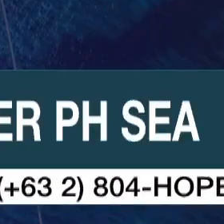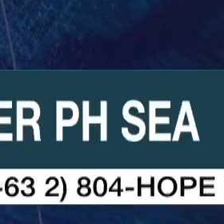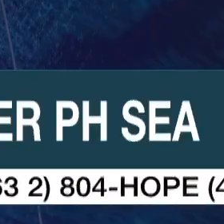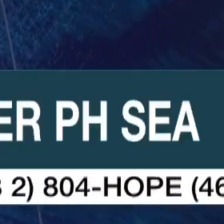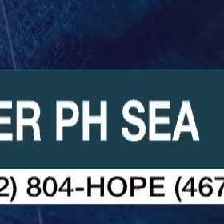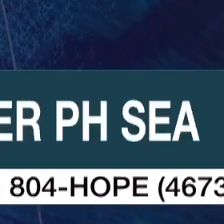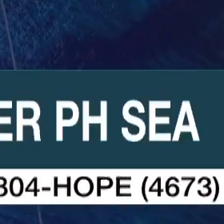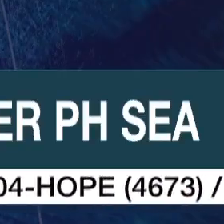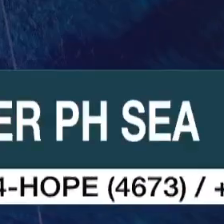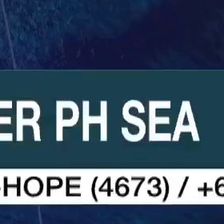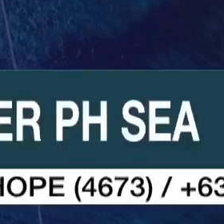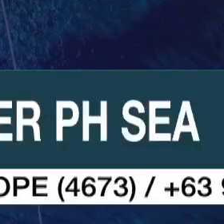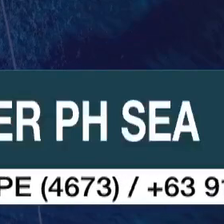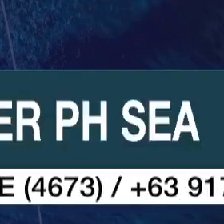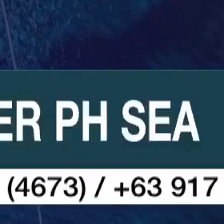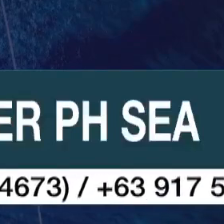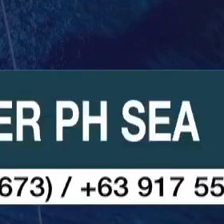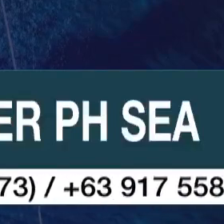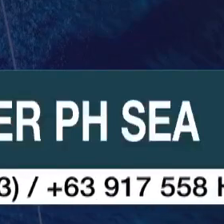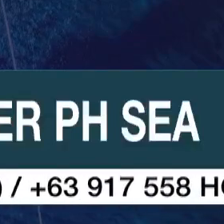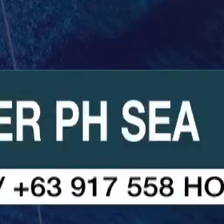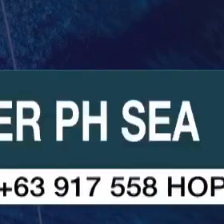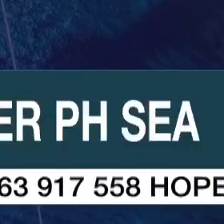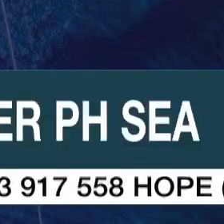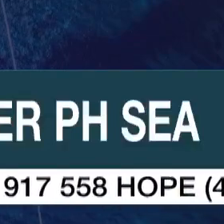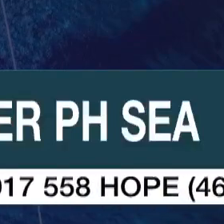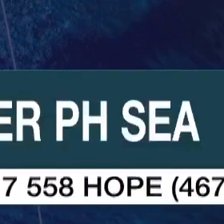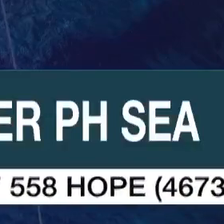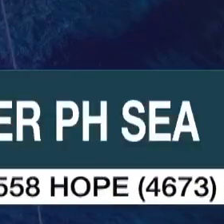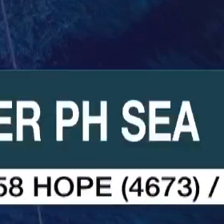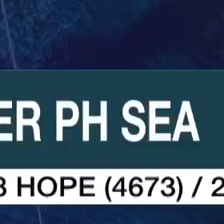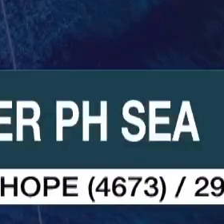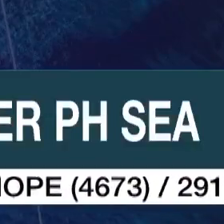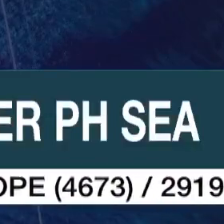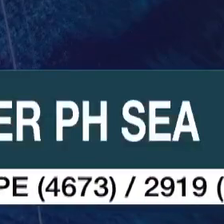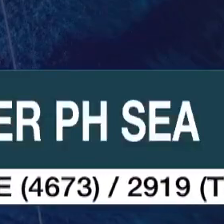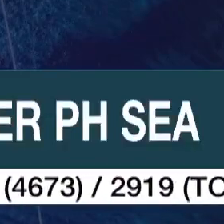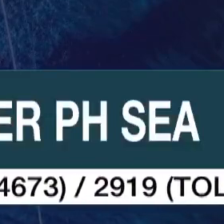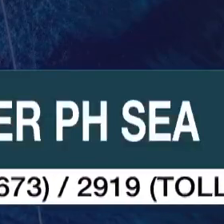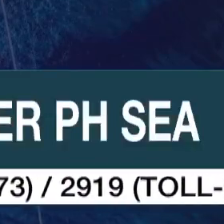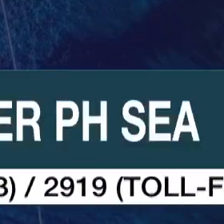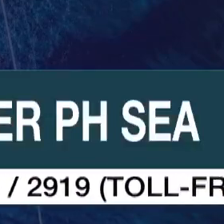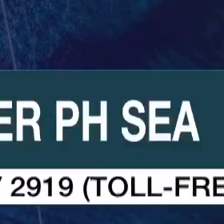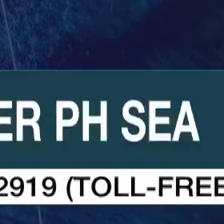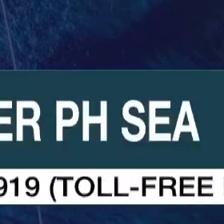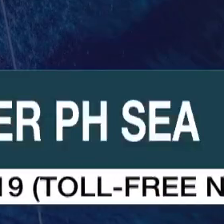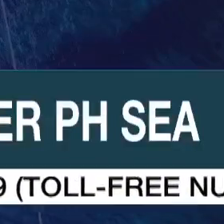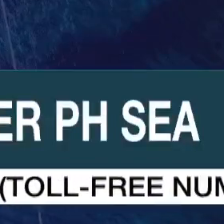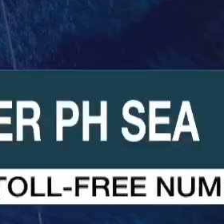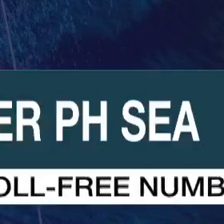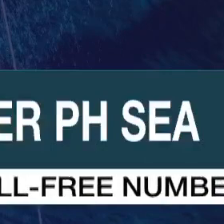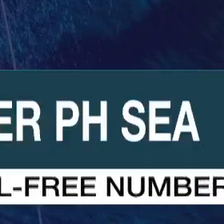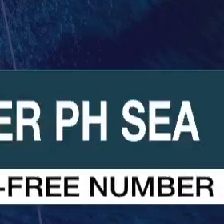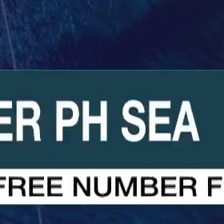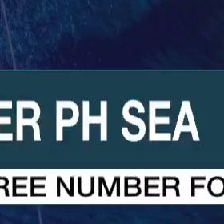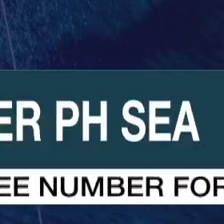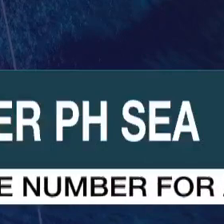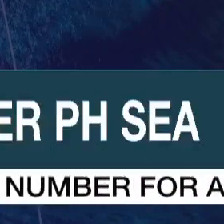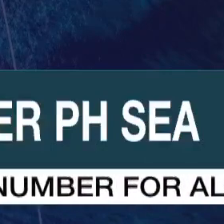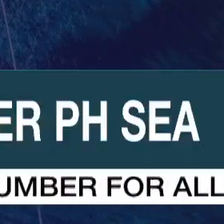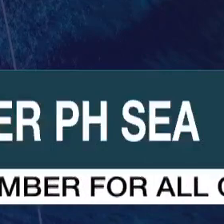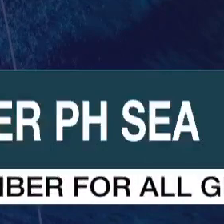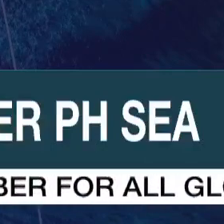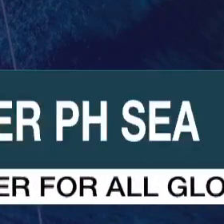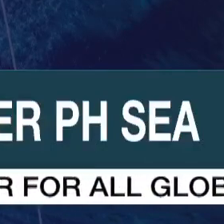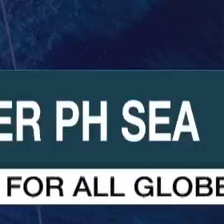extreme northern Luzon. At 10 this morning, Jenny was located 330 kilometers east of Basco, Batanes, with maximum winds of